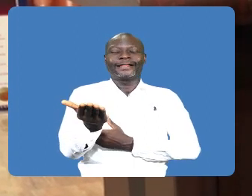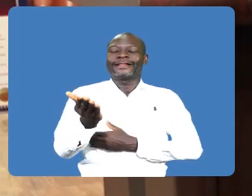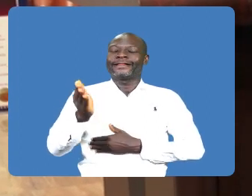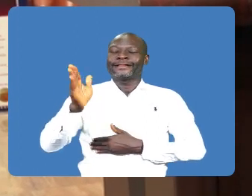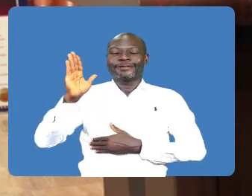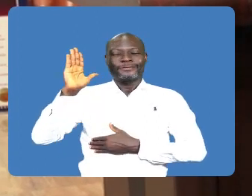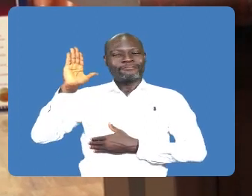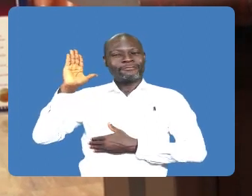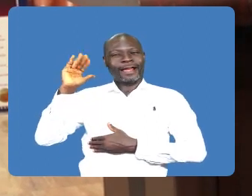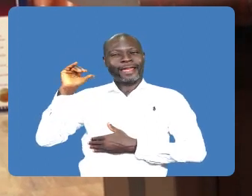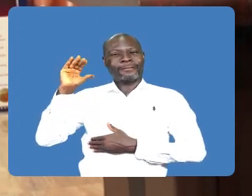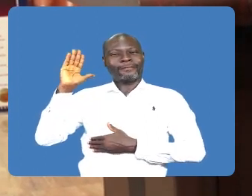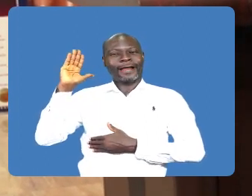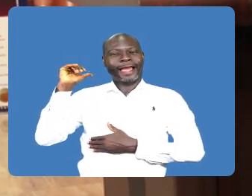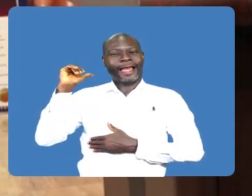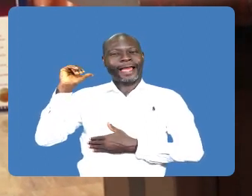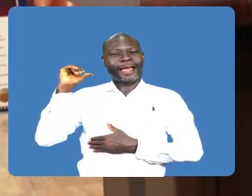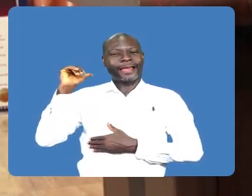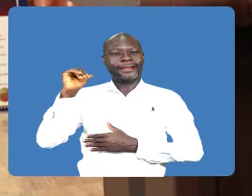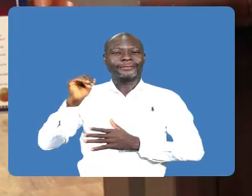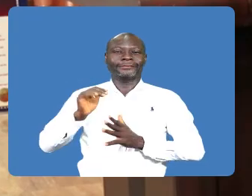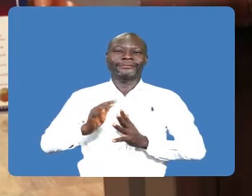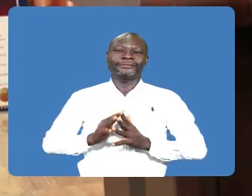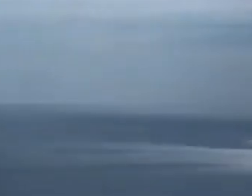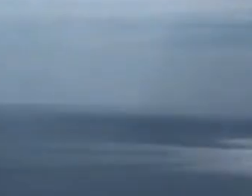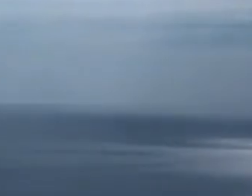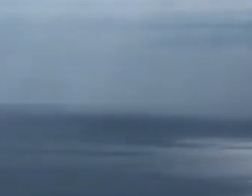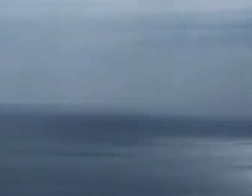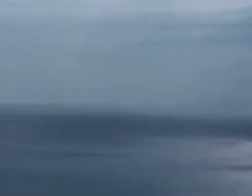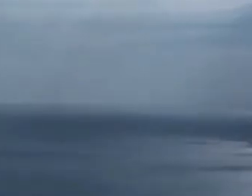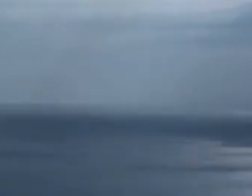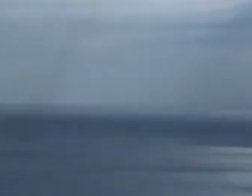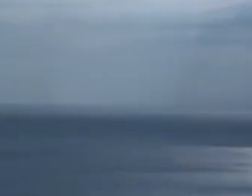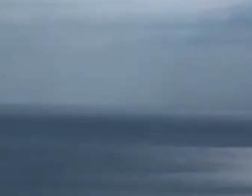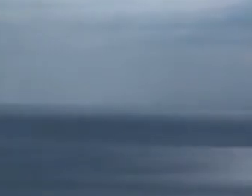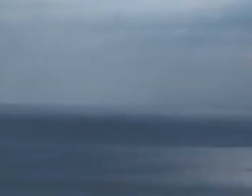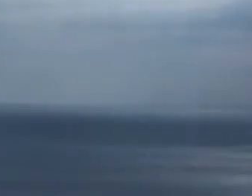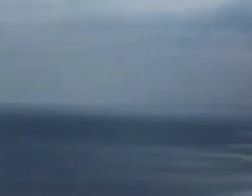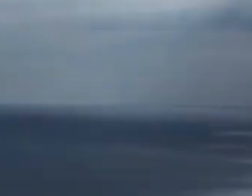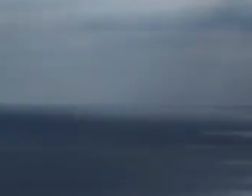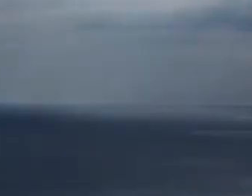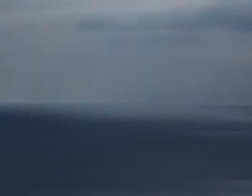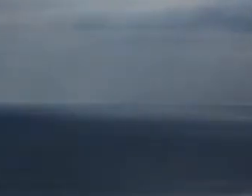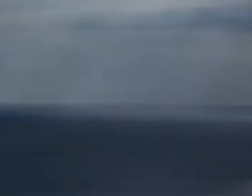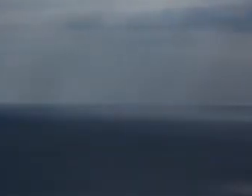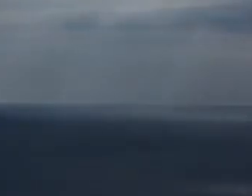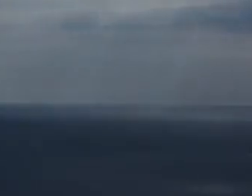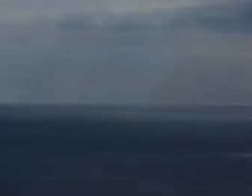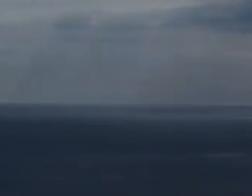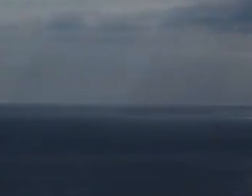Radipa, Nepeno, a beside a shabby. Bye-bye. There is a God. There is a God. He is-